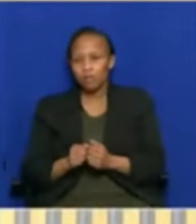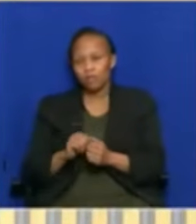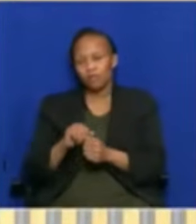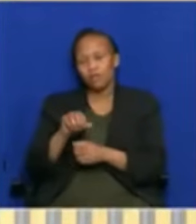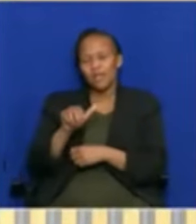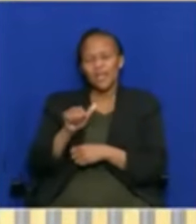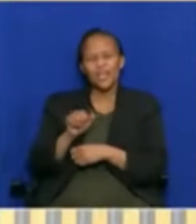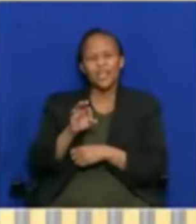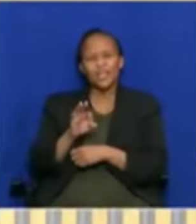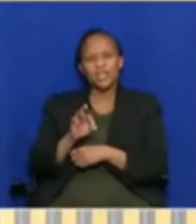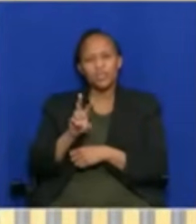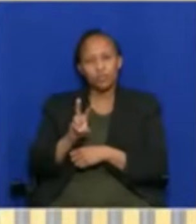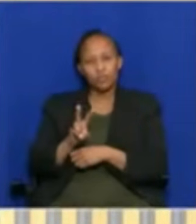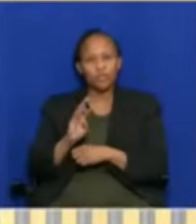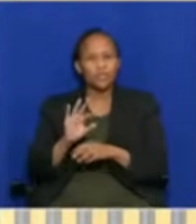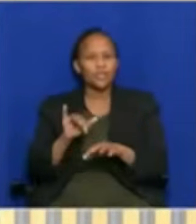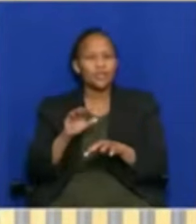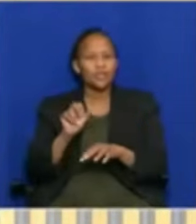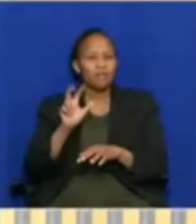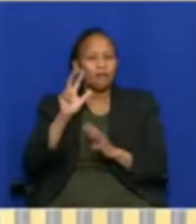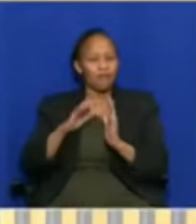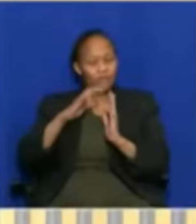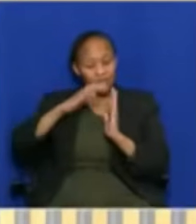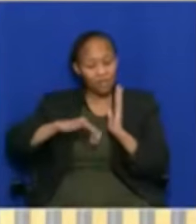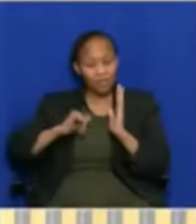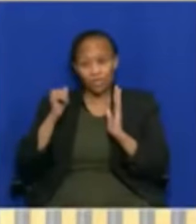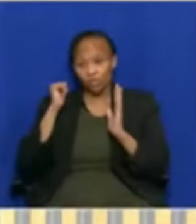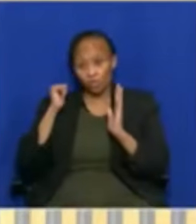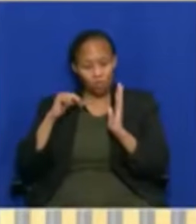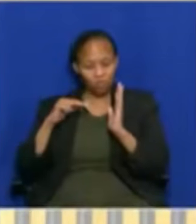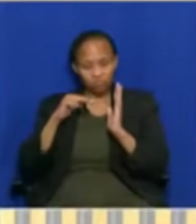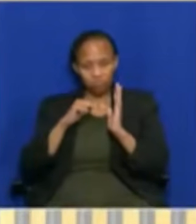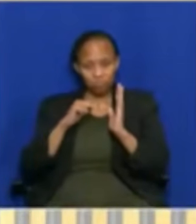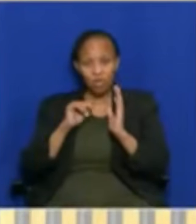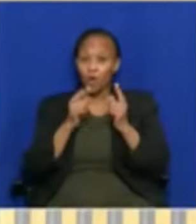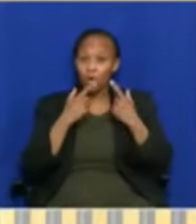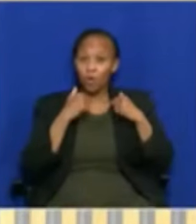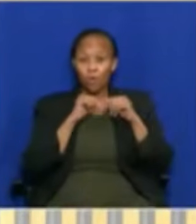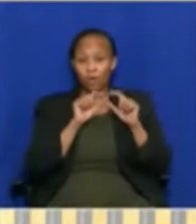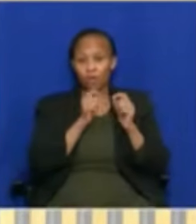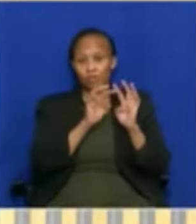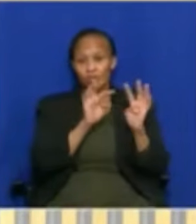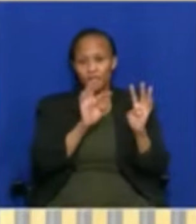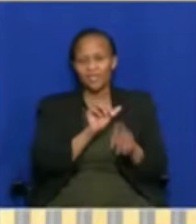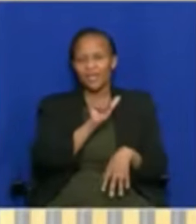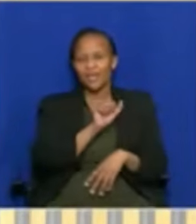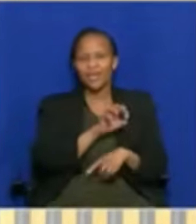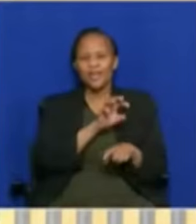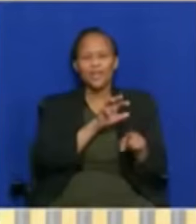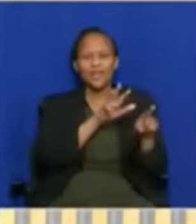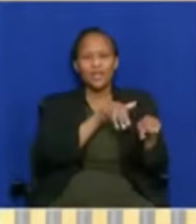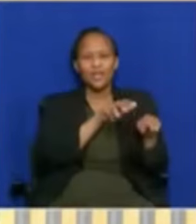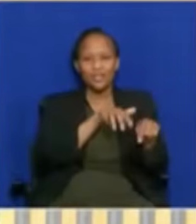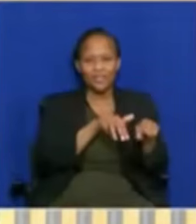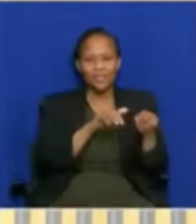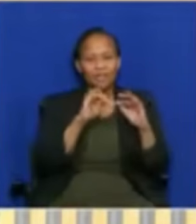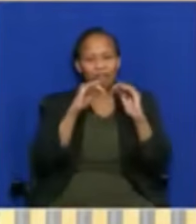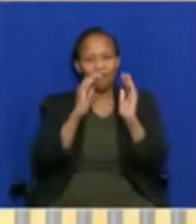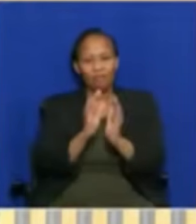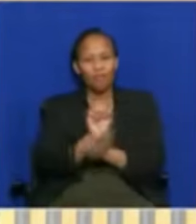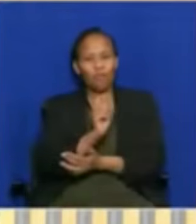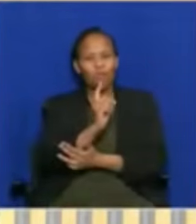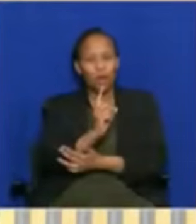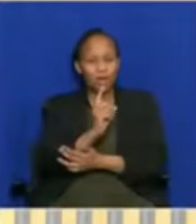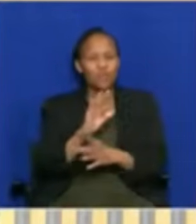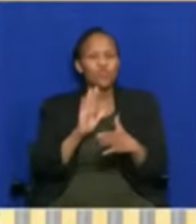yesterday, we have it as A19 and then 1 in brackets. That's why we were struggling figuring